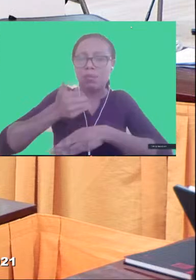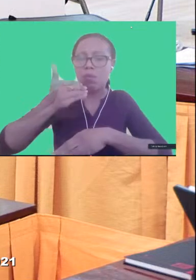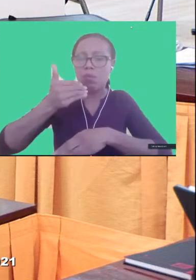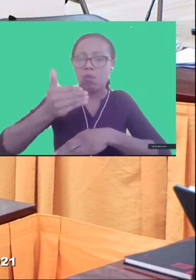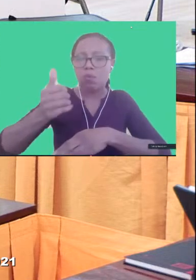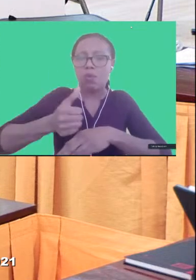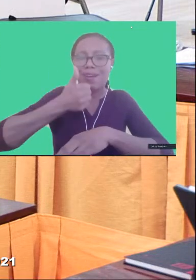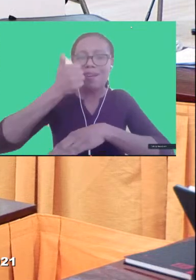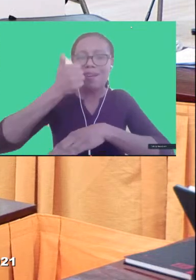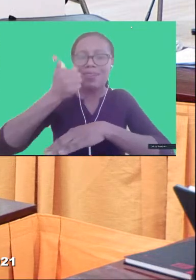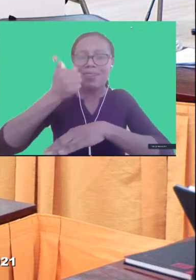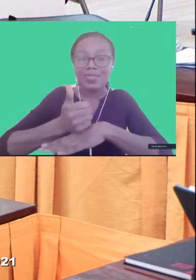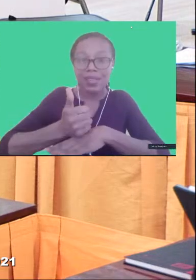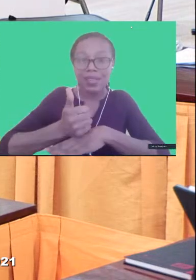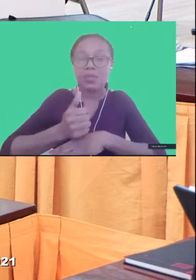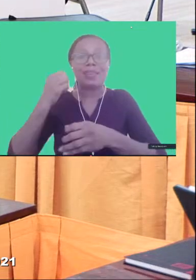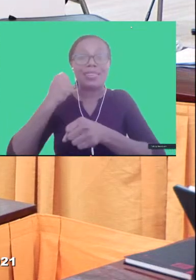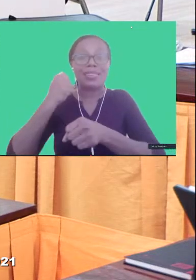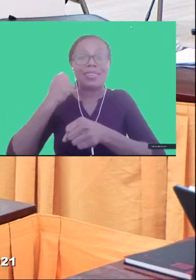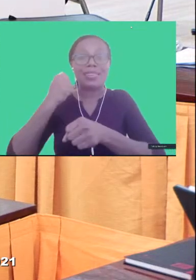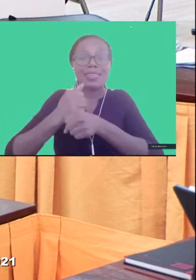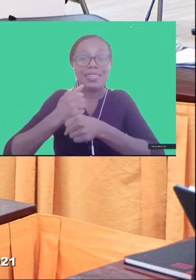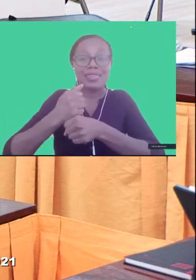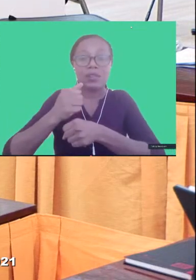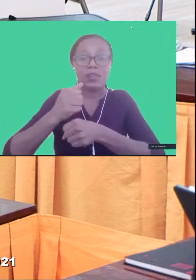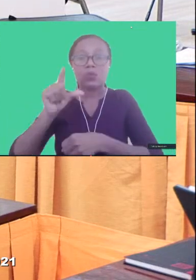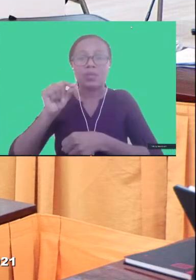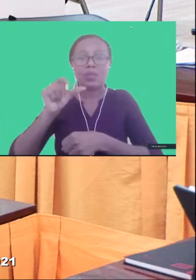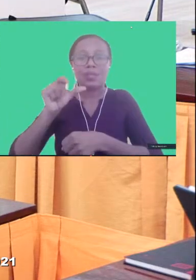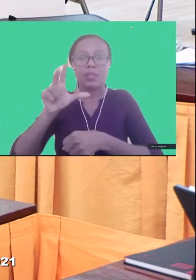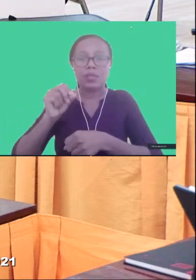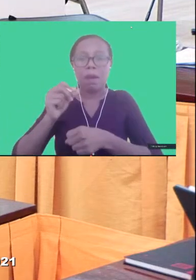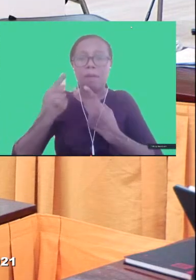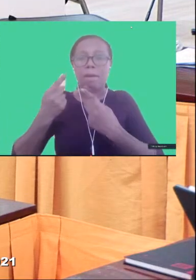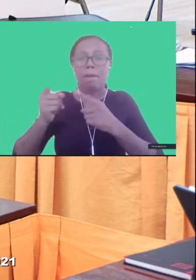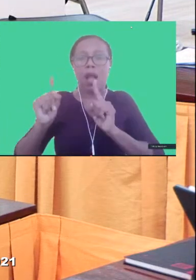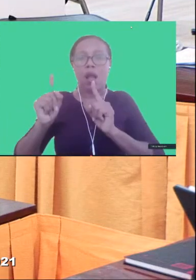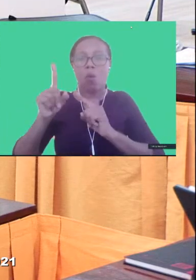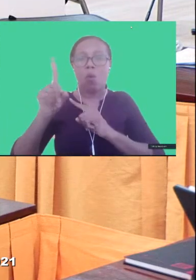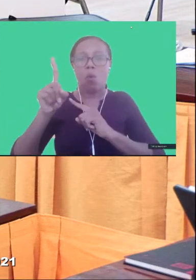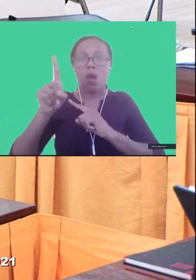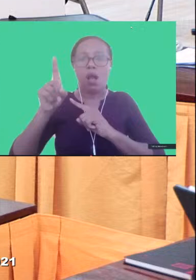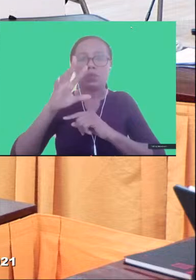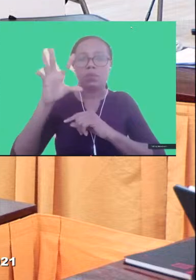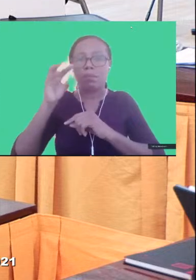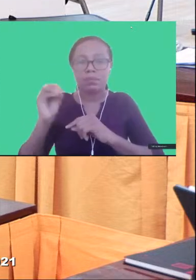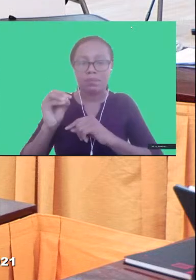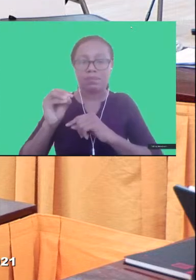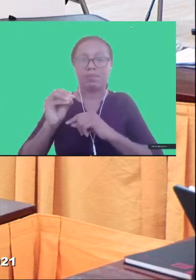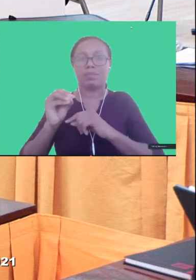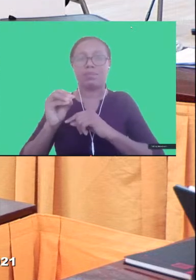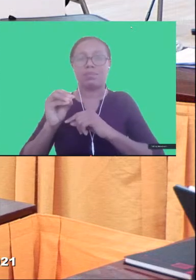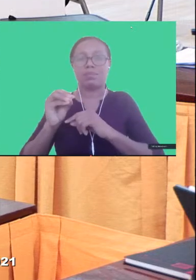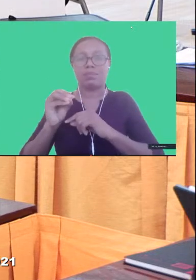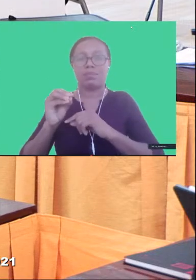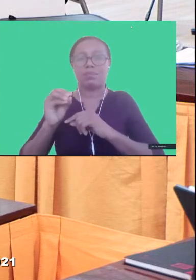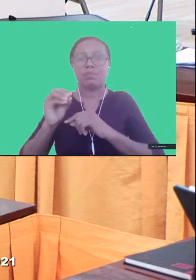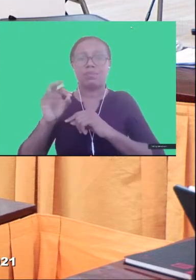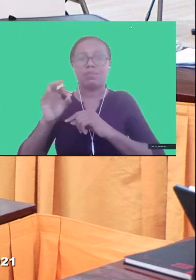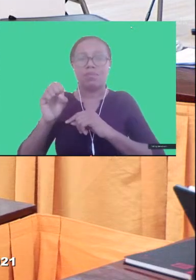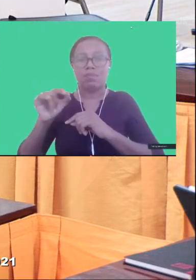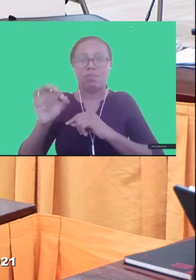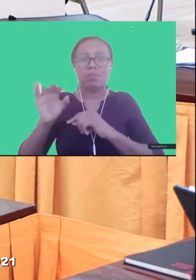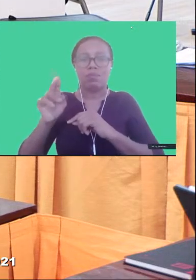2030. This movement also not only looks at electricity, but also looks at